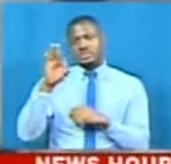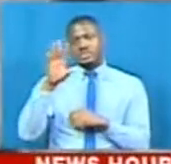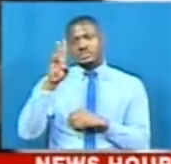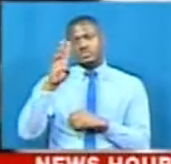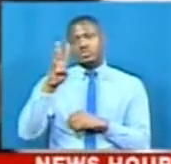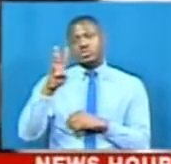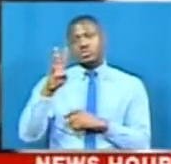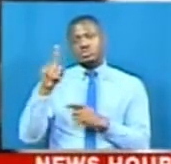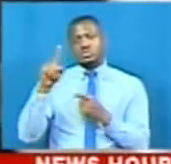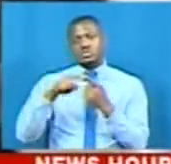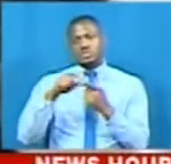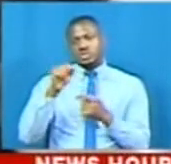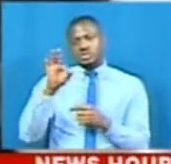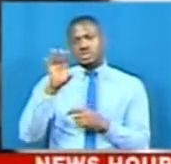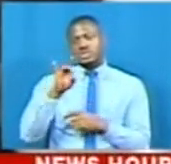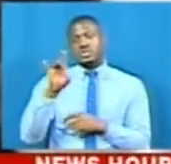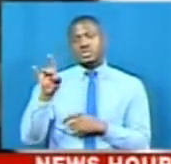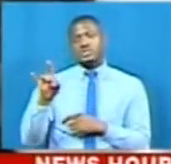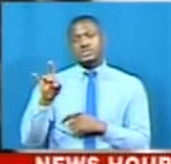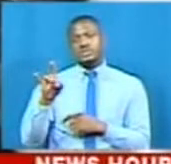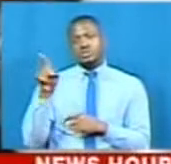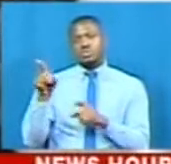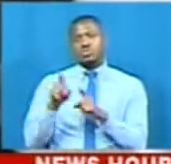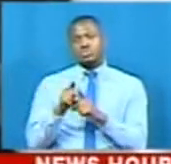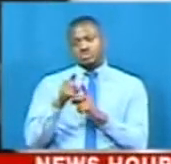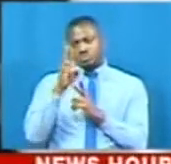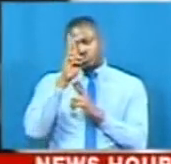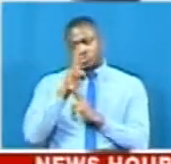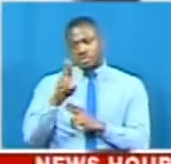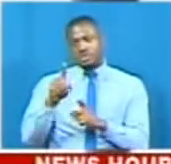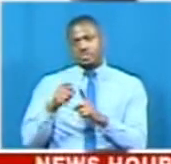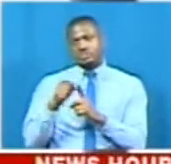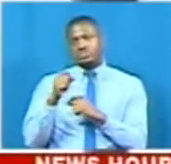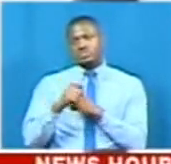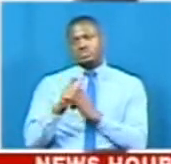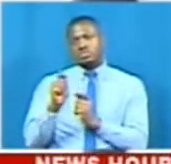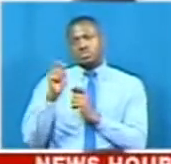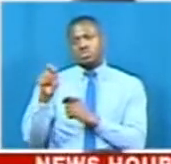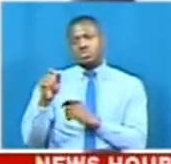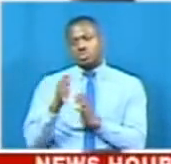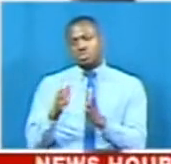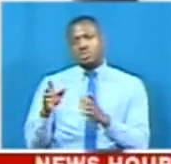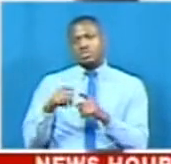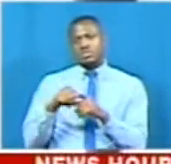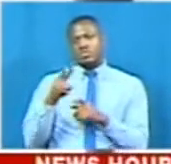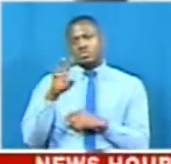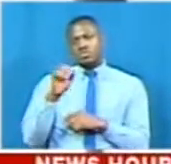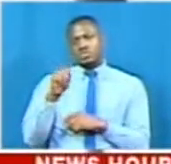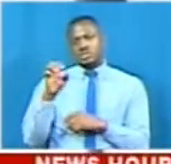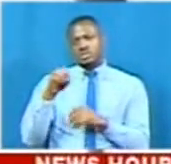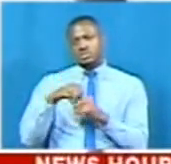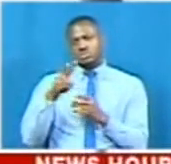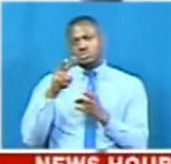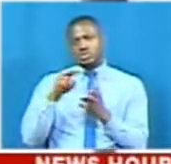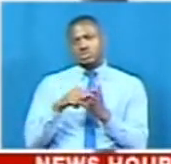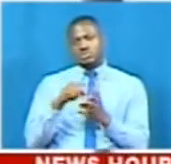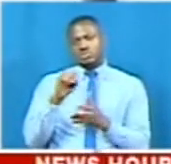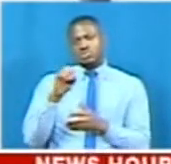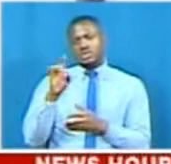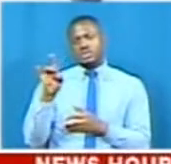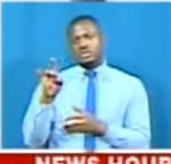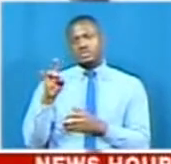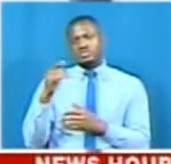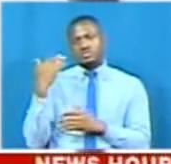from 1974 to 1988. He was honored by the state and awarded the Order of the Volta in